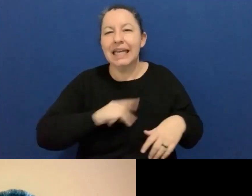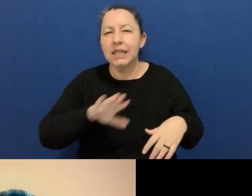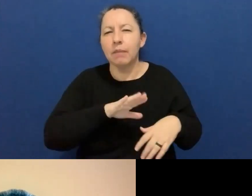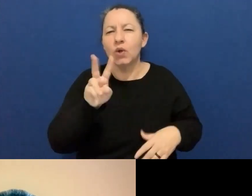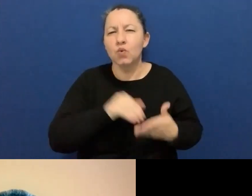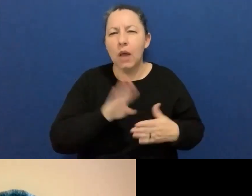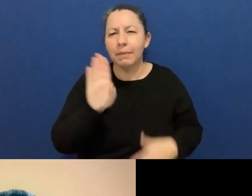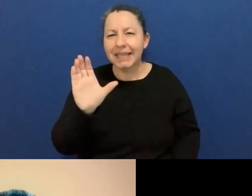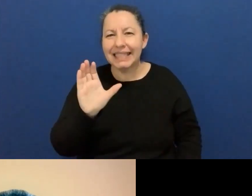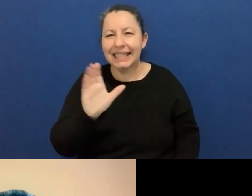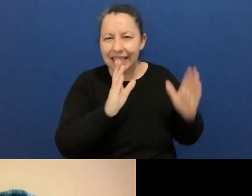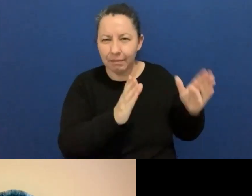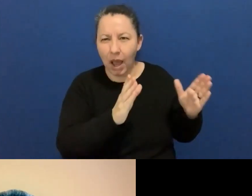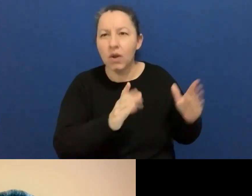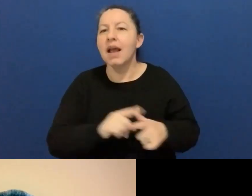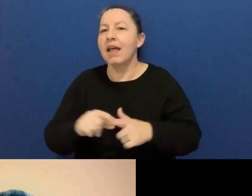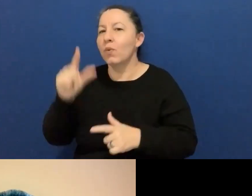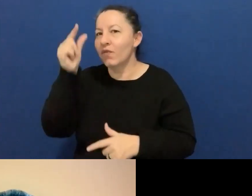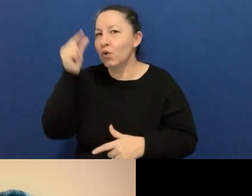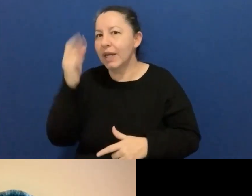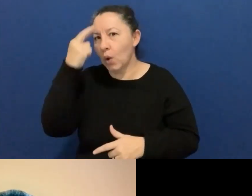then we have the Greek and Roman period,